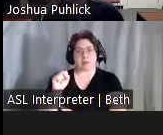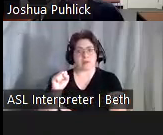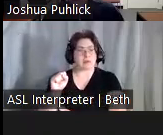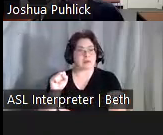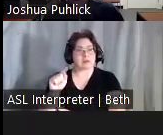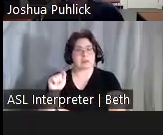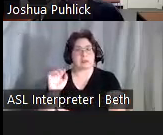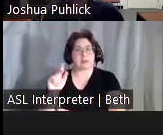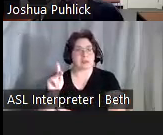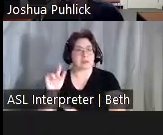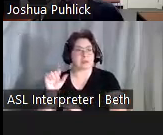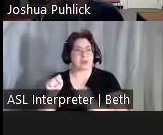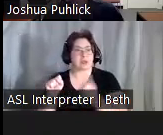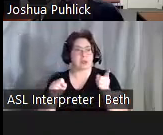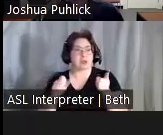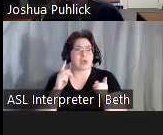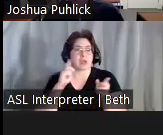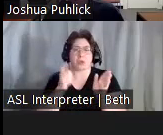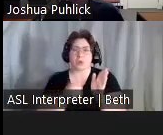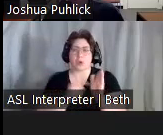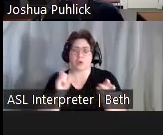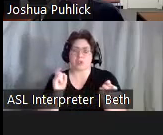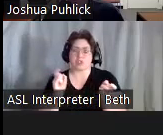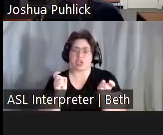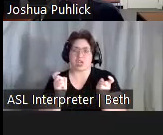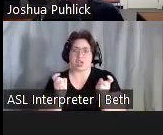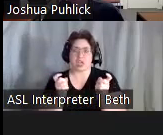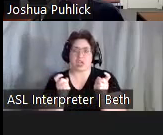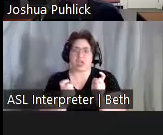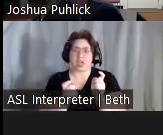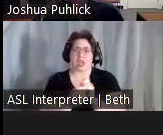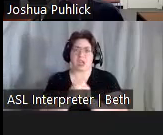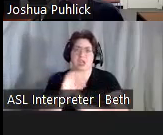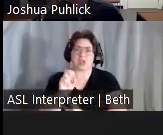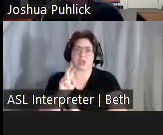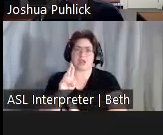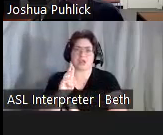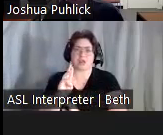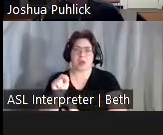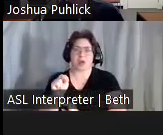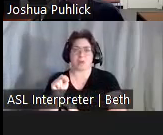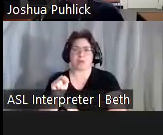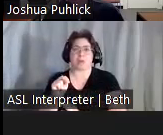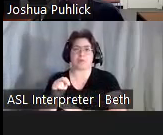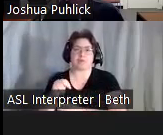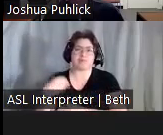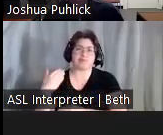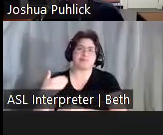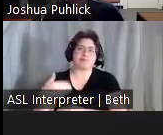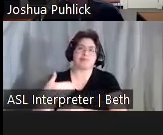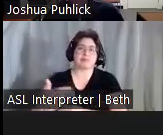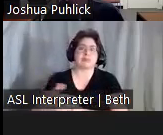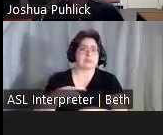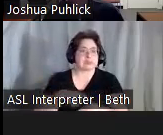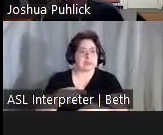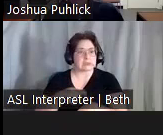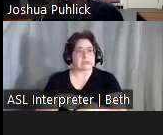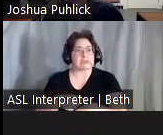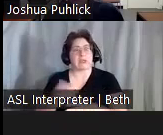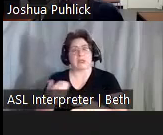at change in carbon over time by different carbon pools, live trees, deadwood, and